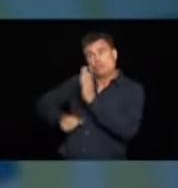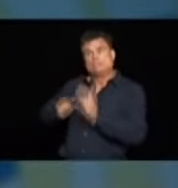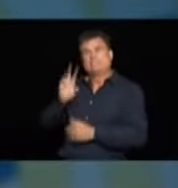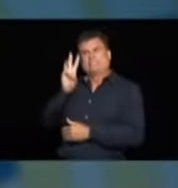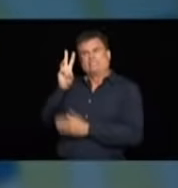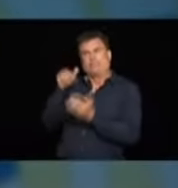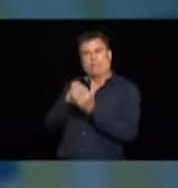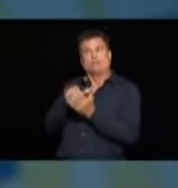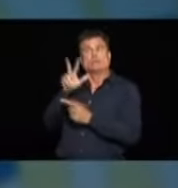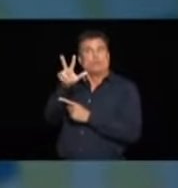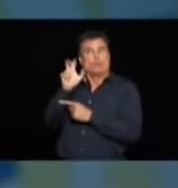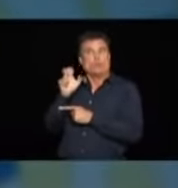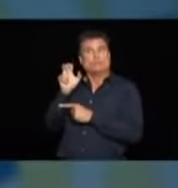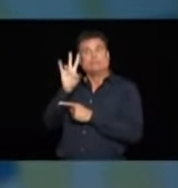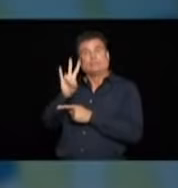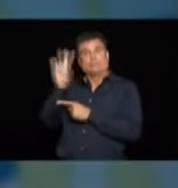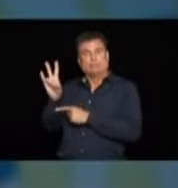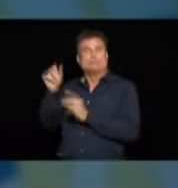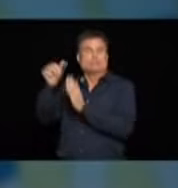completed was actually higher than that,